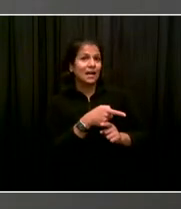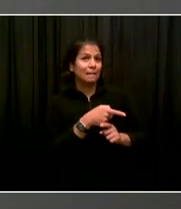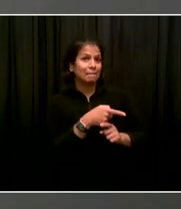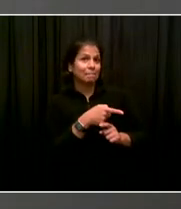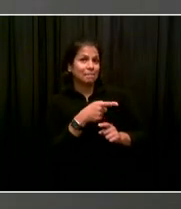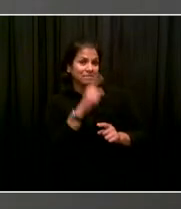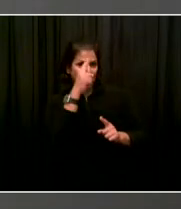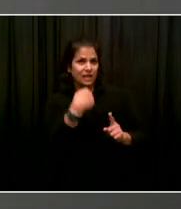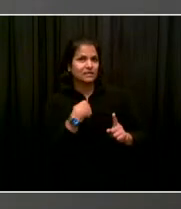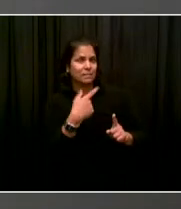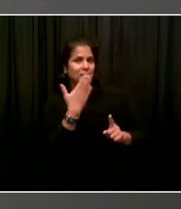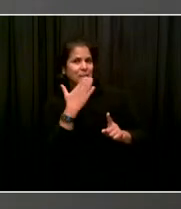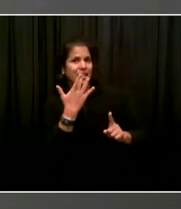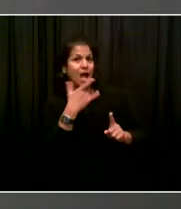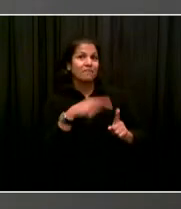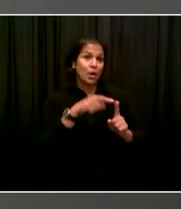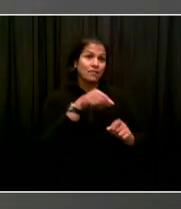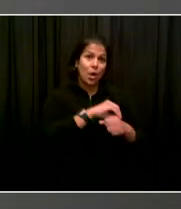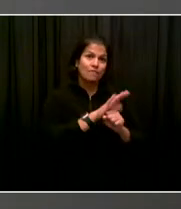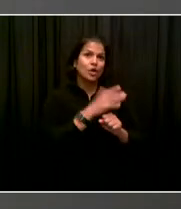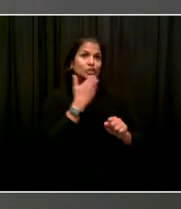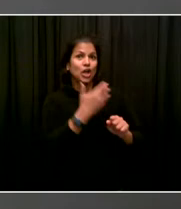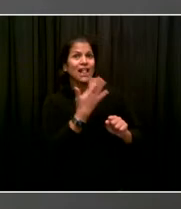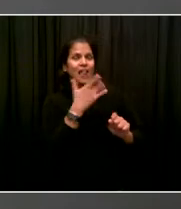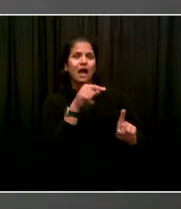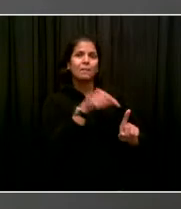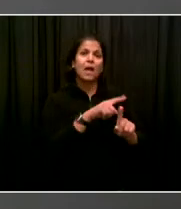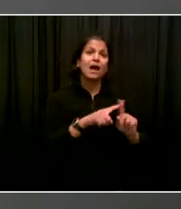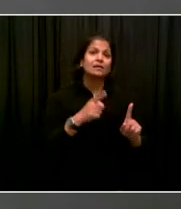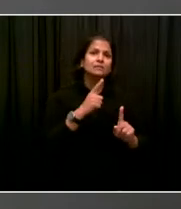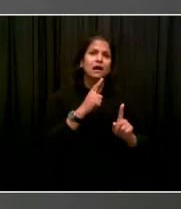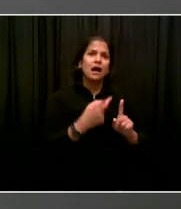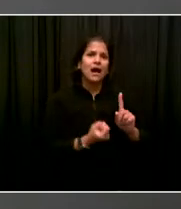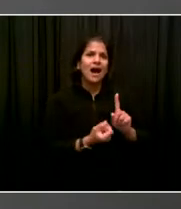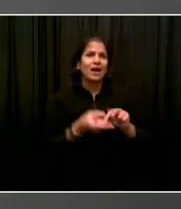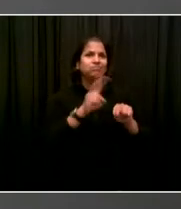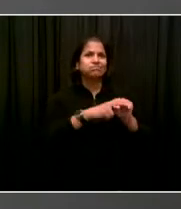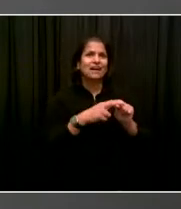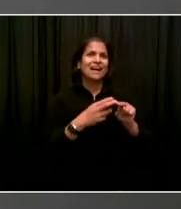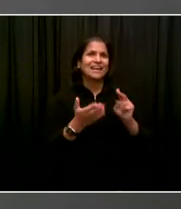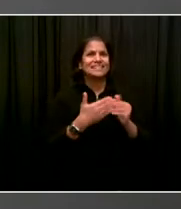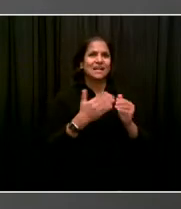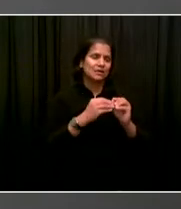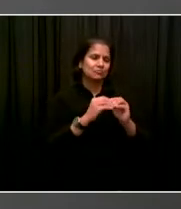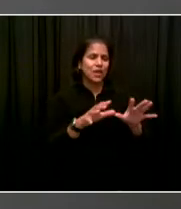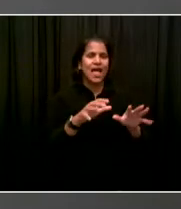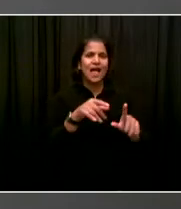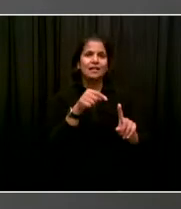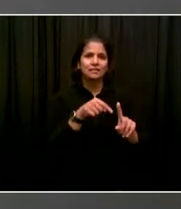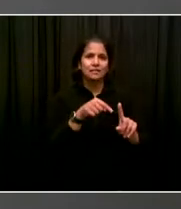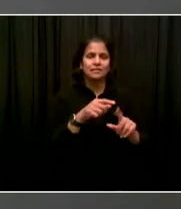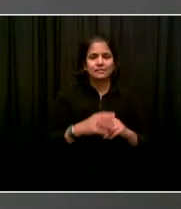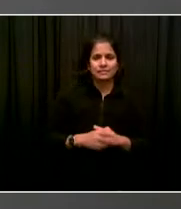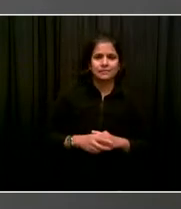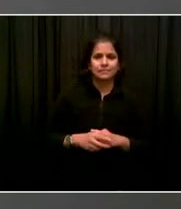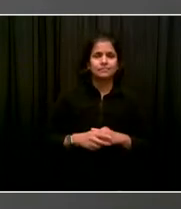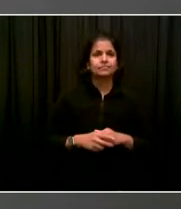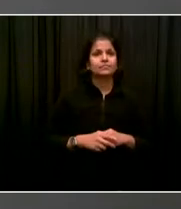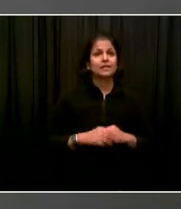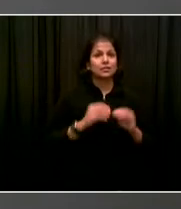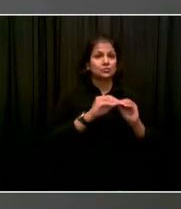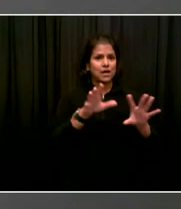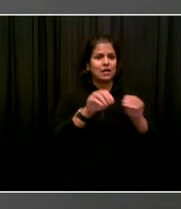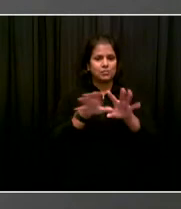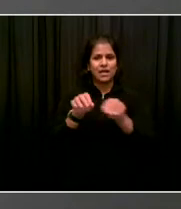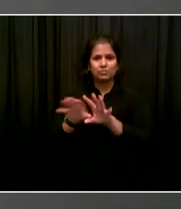advantage in transmission, that make the virus more likely to be able to transmit and therefore to reproduce.